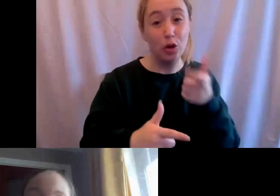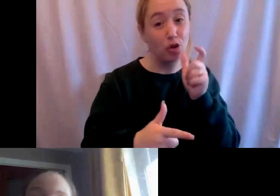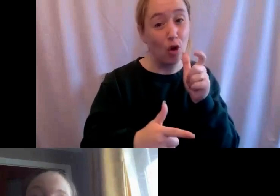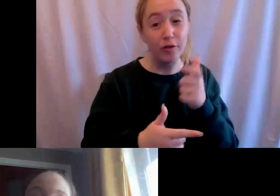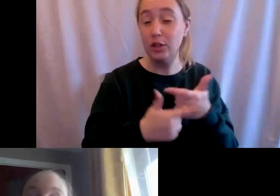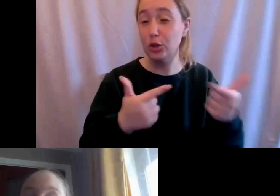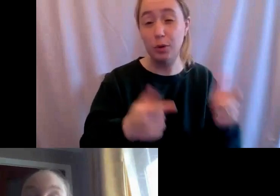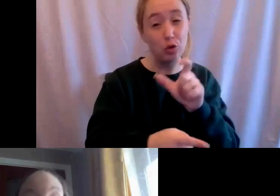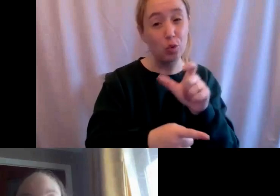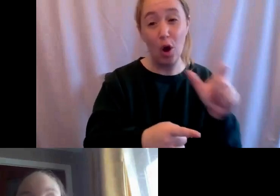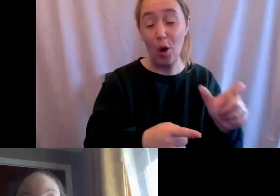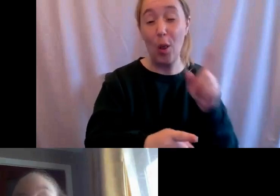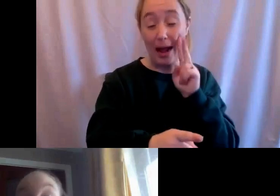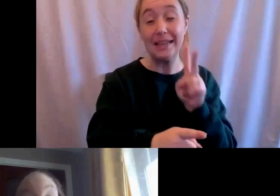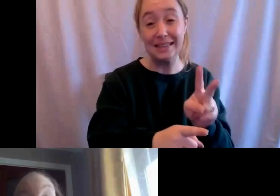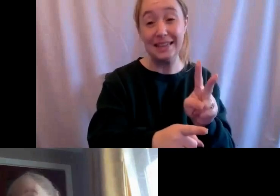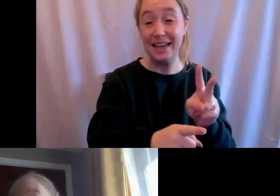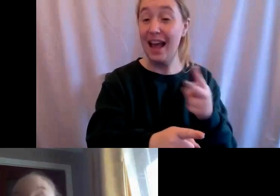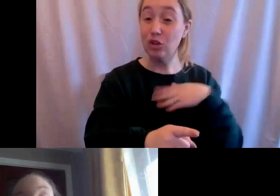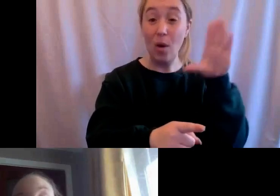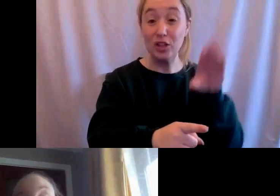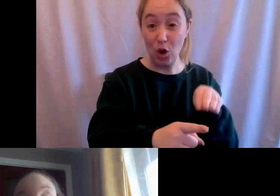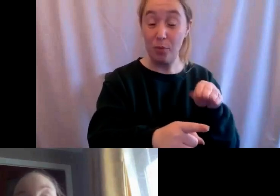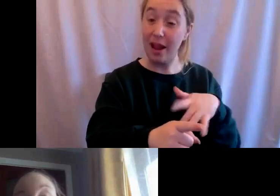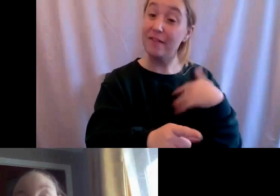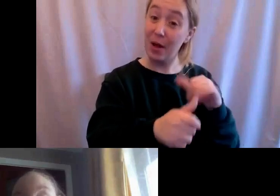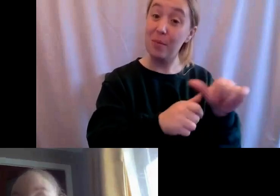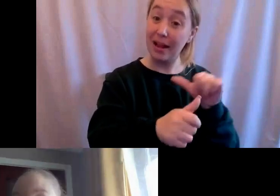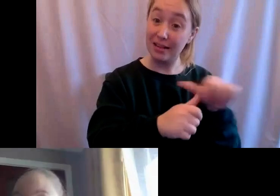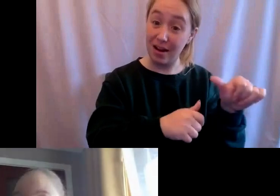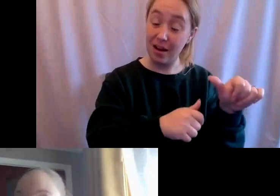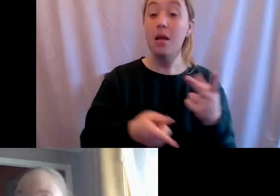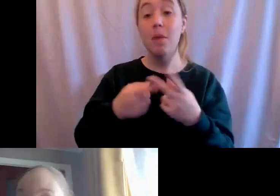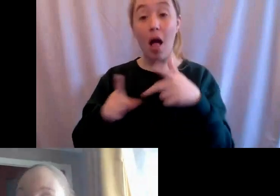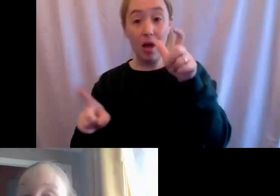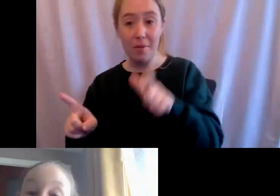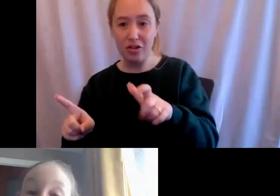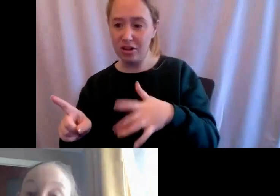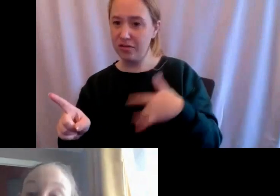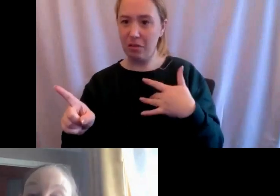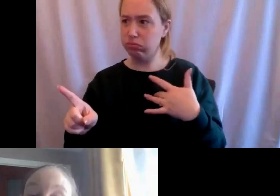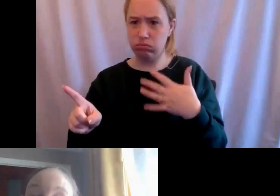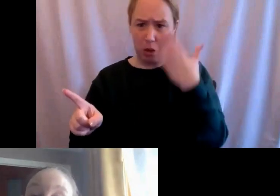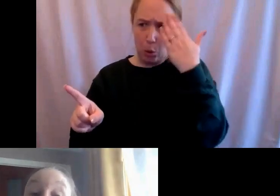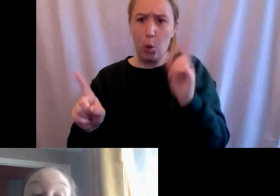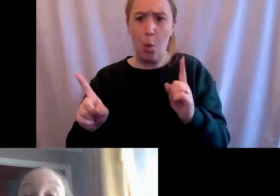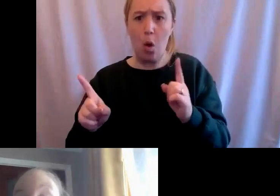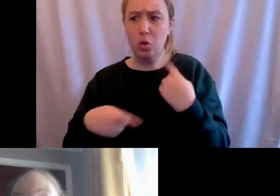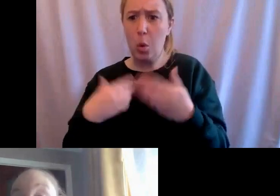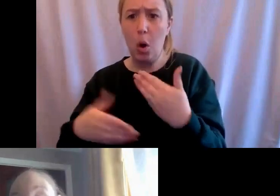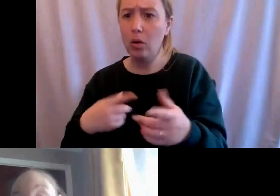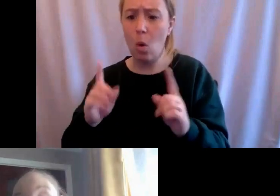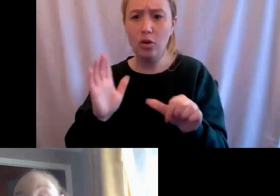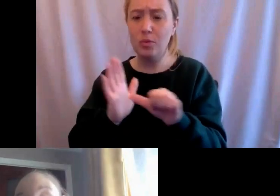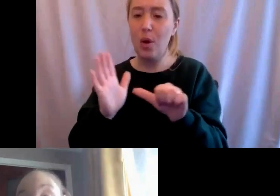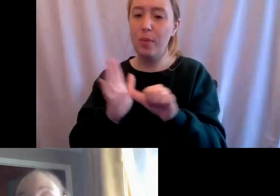better. Other patients, we take them through that fluid chart and we help them understand what's going wrong. We'll offer you